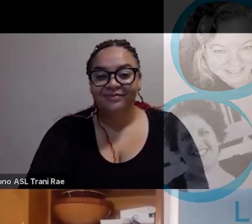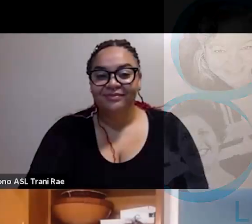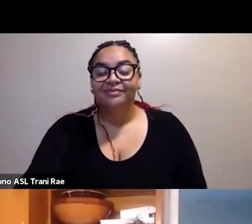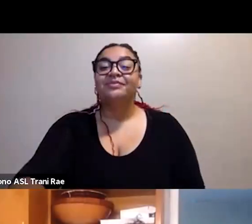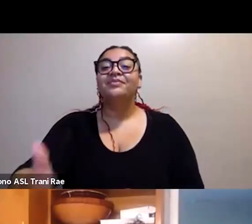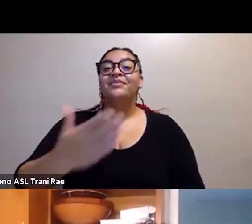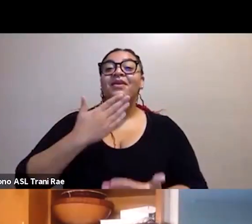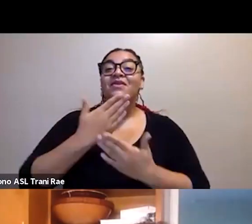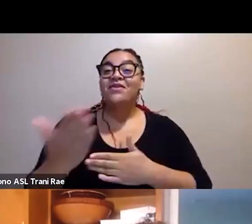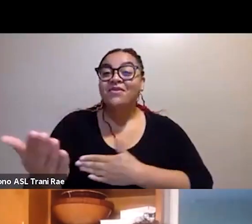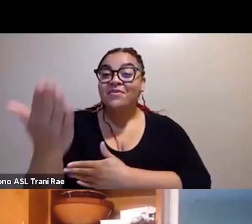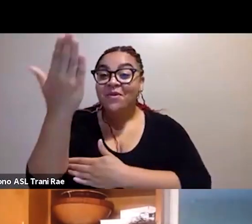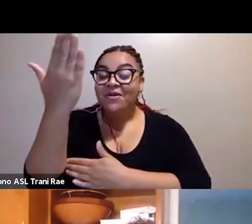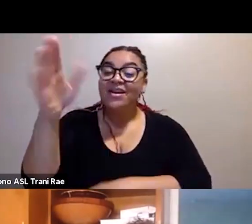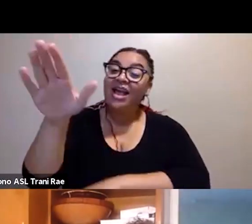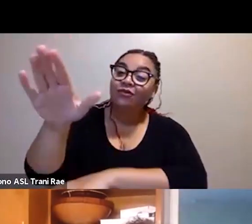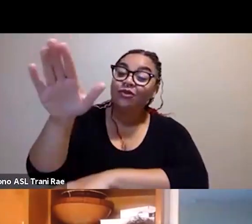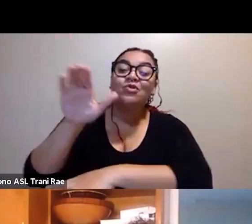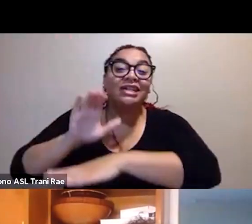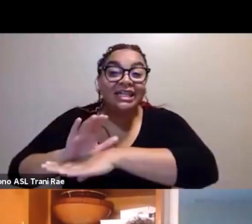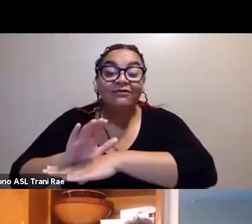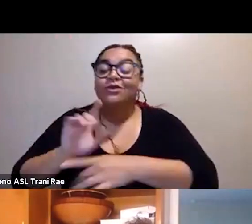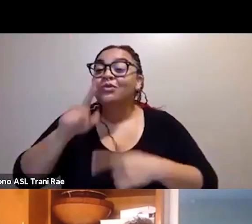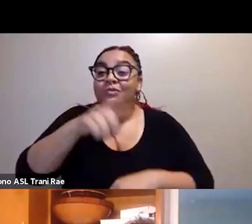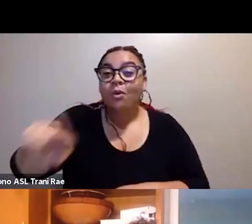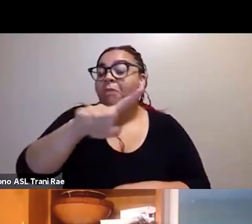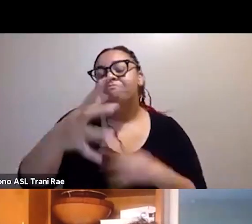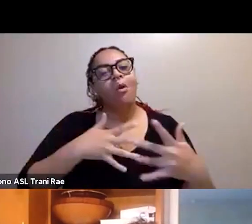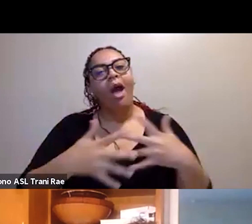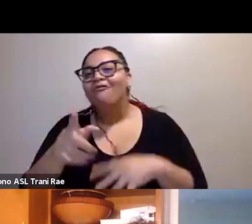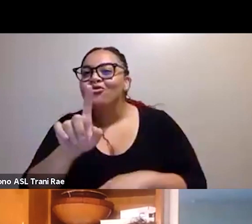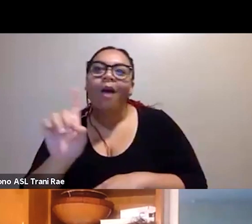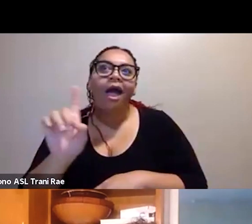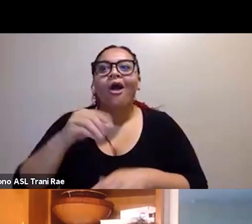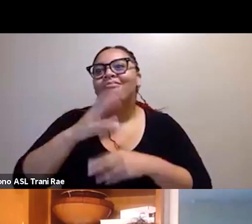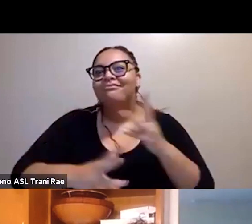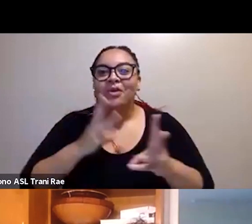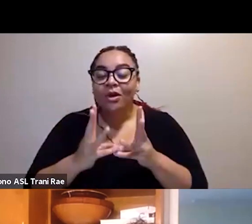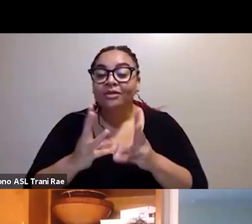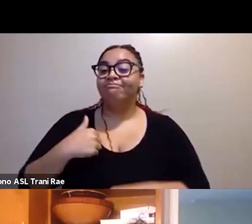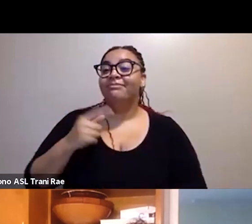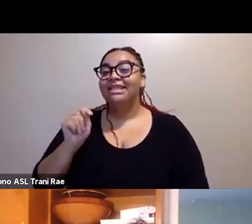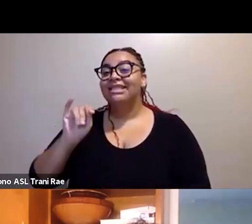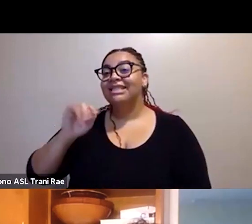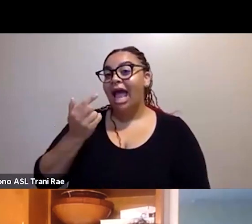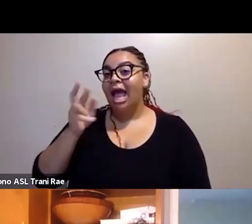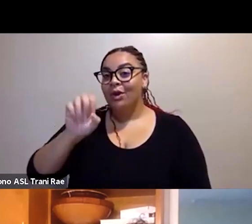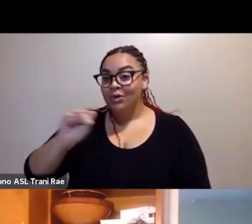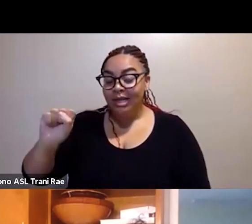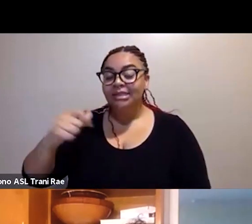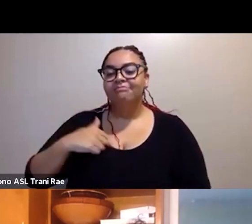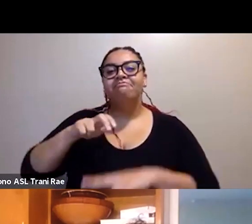Good morning, good afternoon, good evening to you, wherever you are in the world. I am Tigris Osborne, and I'm the chair of NAAFA, the